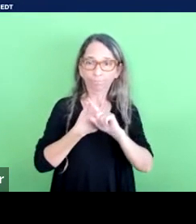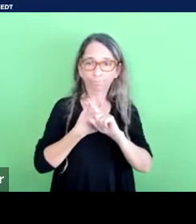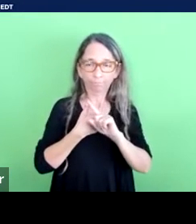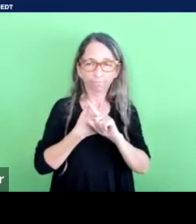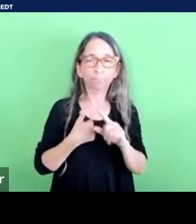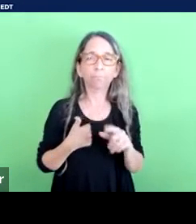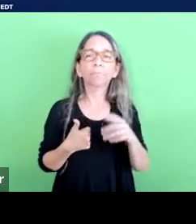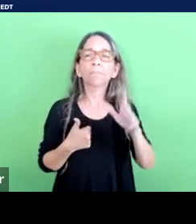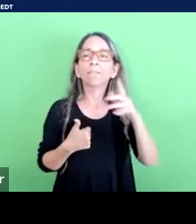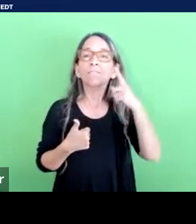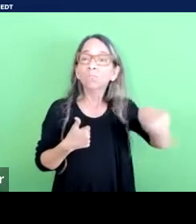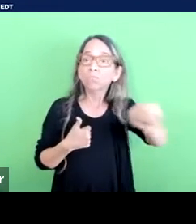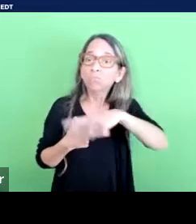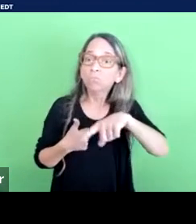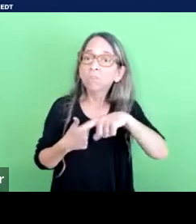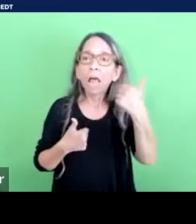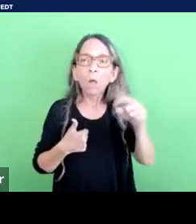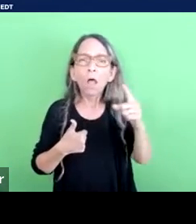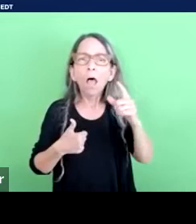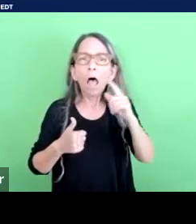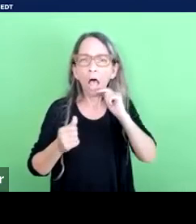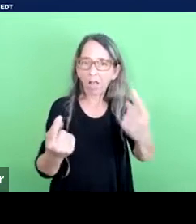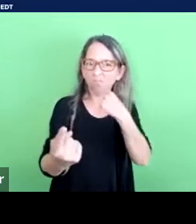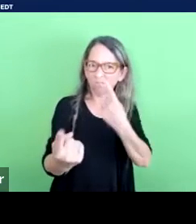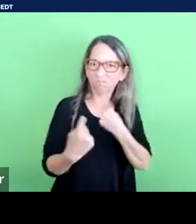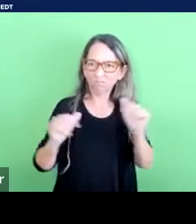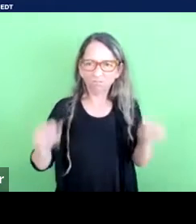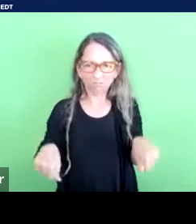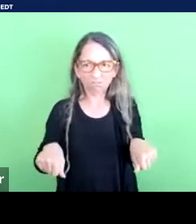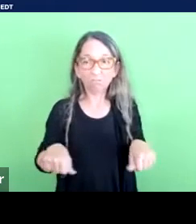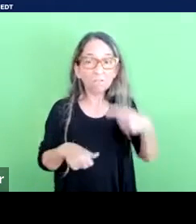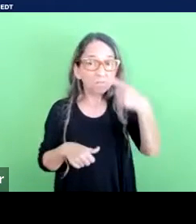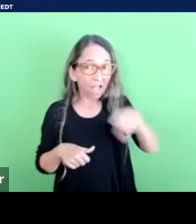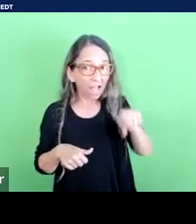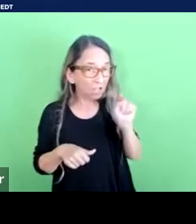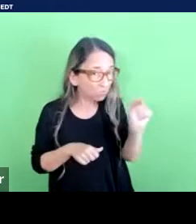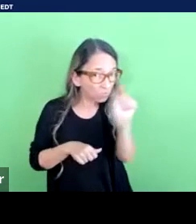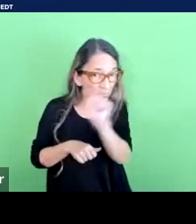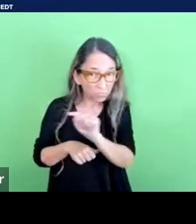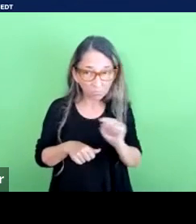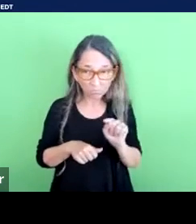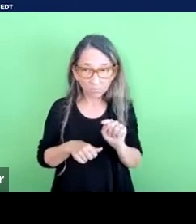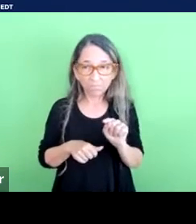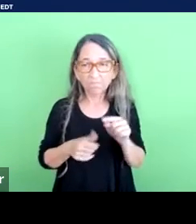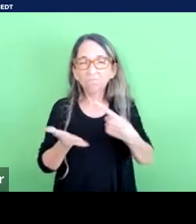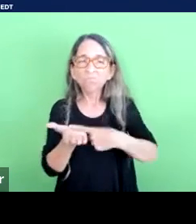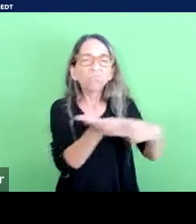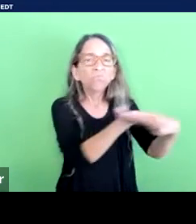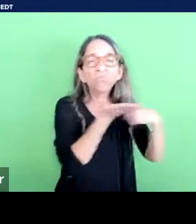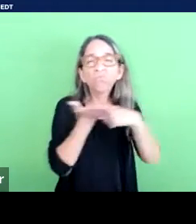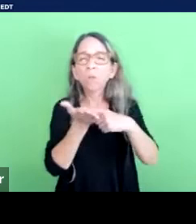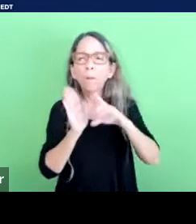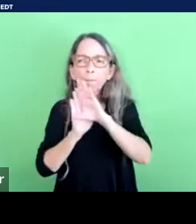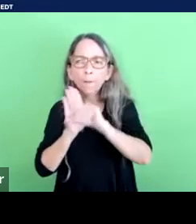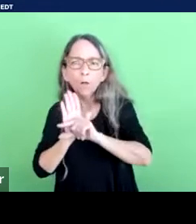panel. Can each of you provide the background on the work that you do? And